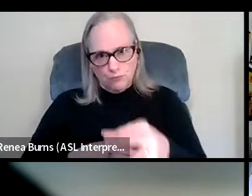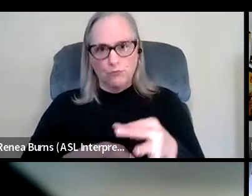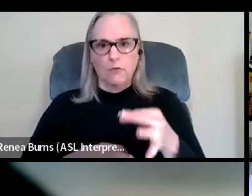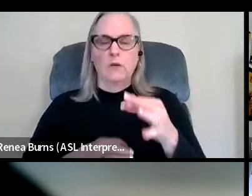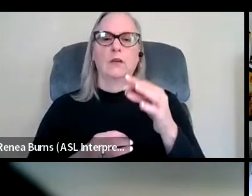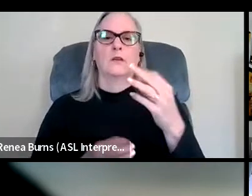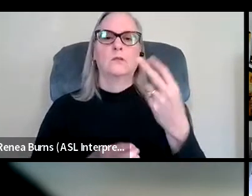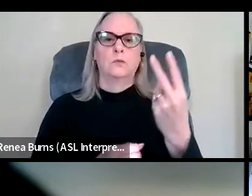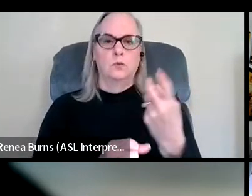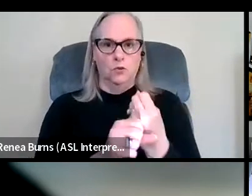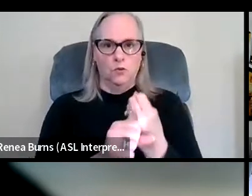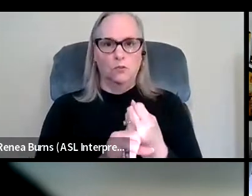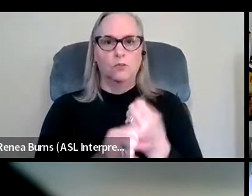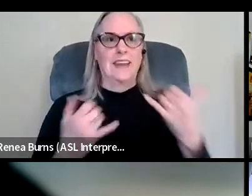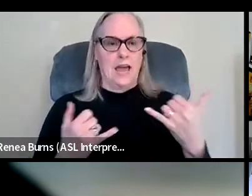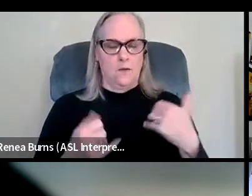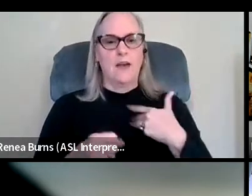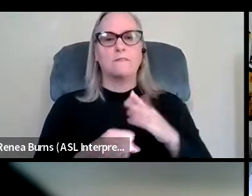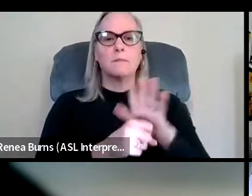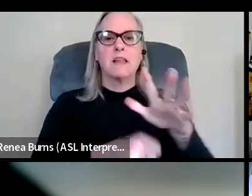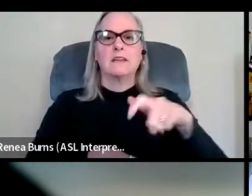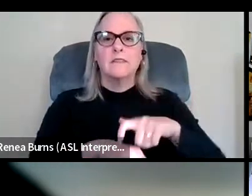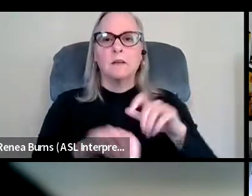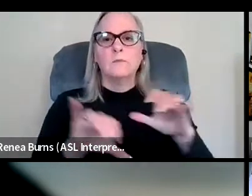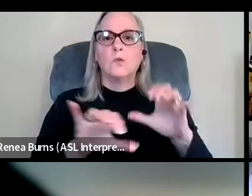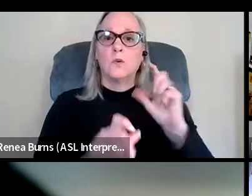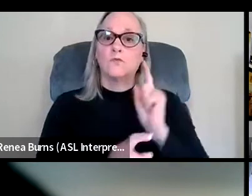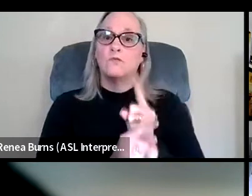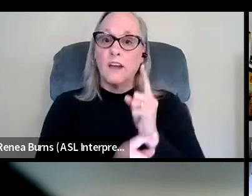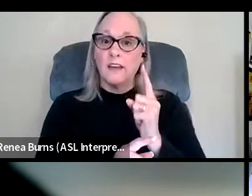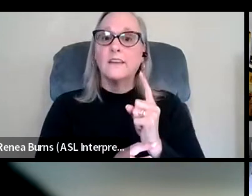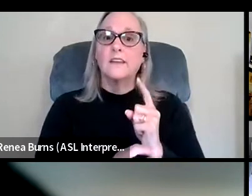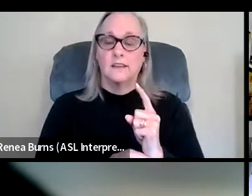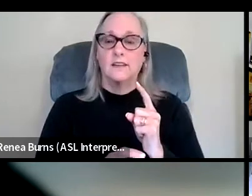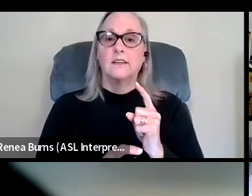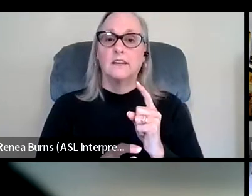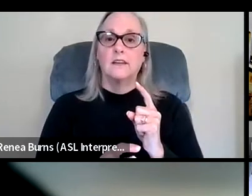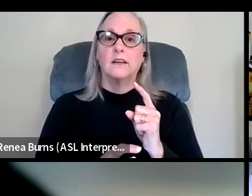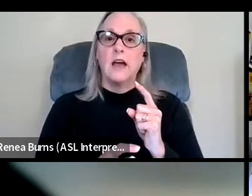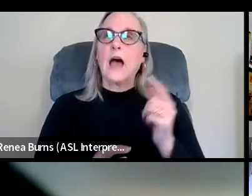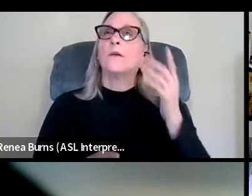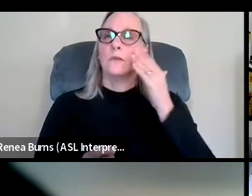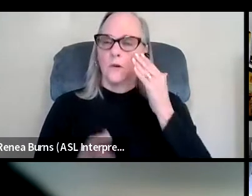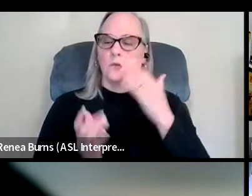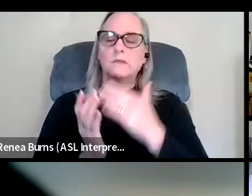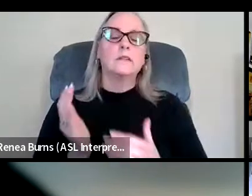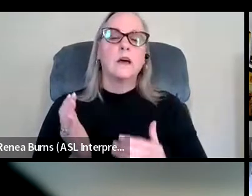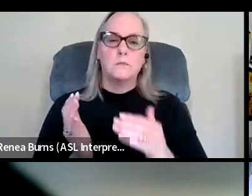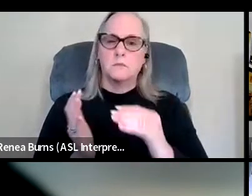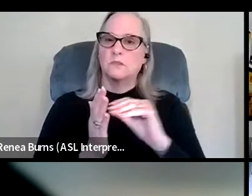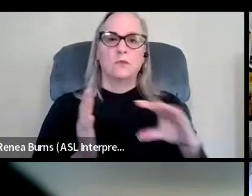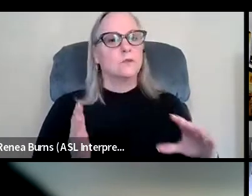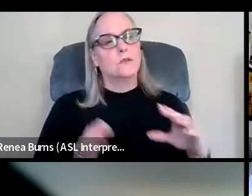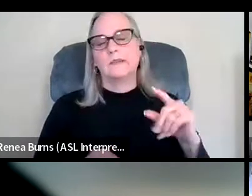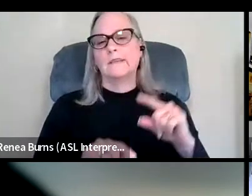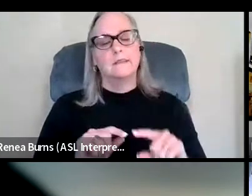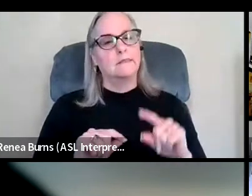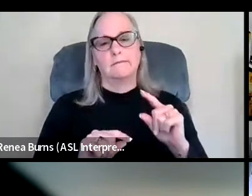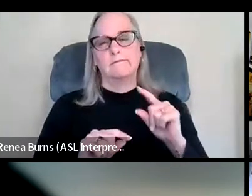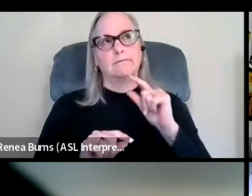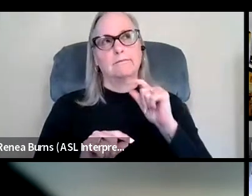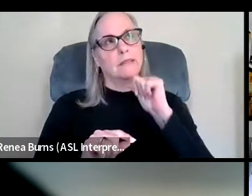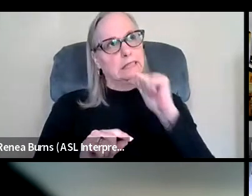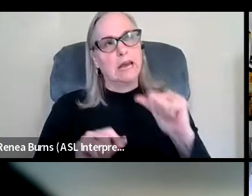And we realize that means that there's, some groups of students who will not be able to take advantage of the building.